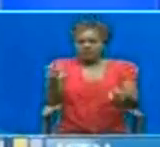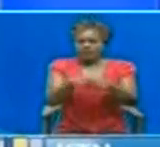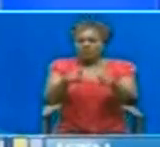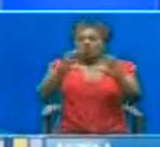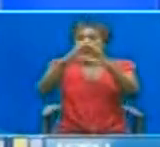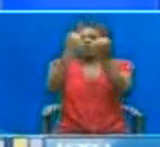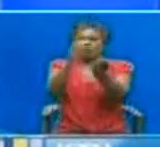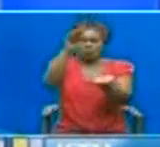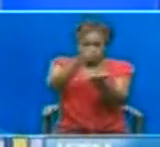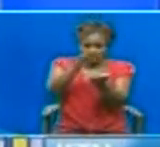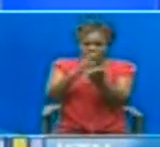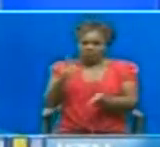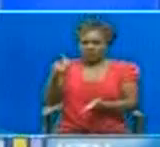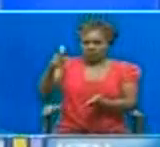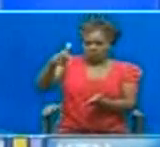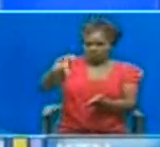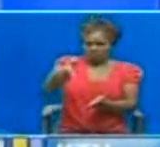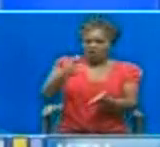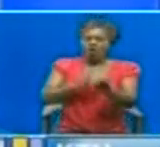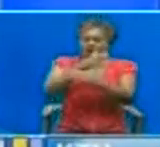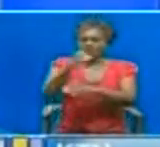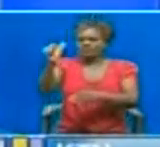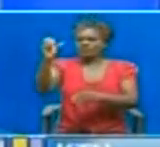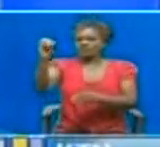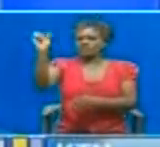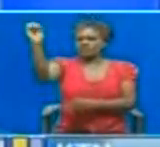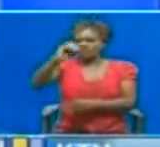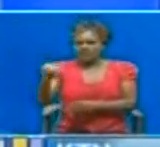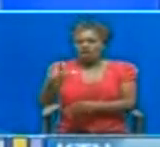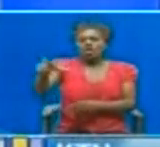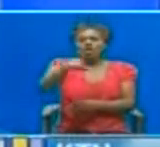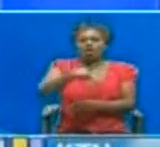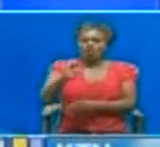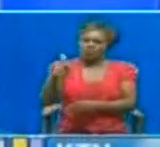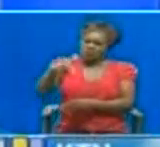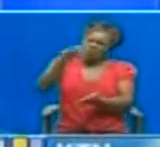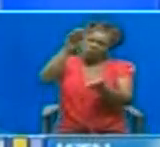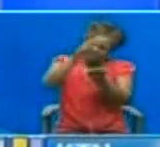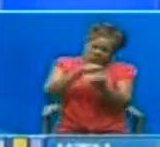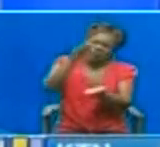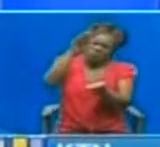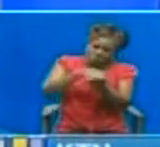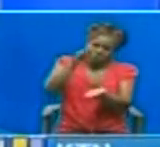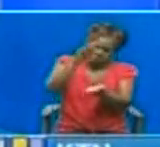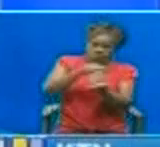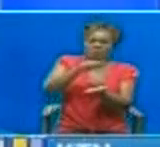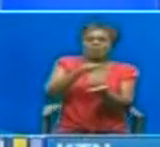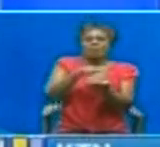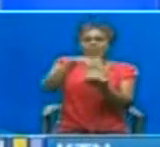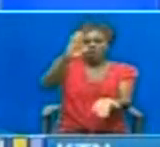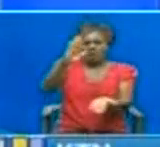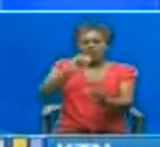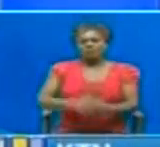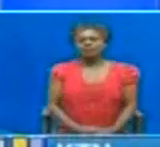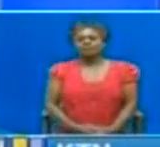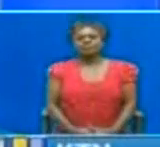the global decline of fuel prices by more than 50%, the local prices should be reduced even further. Sharon Momanyi tells